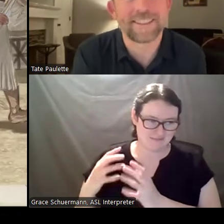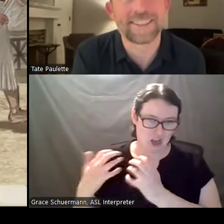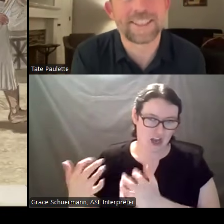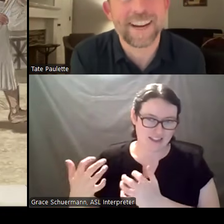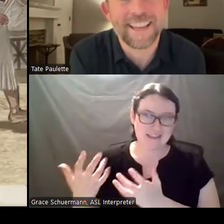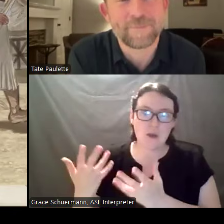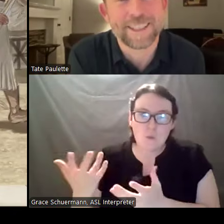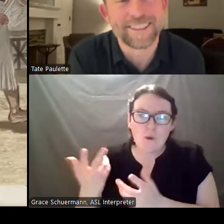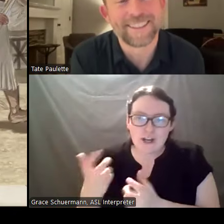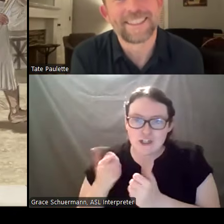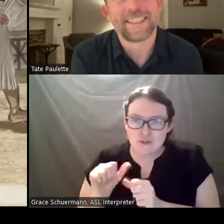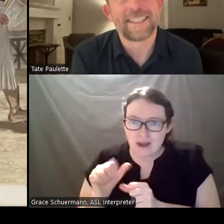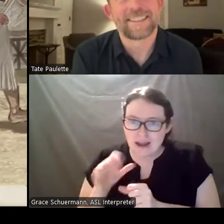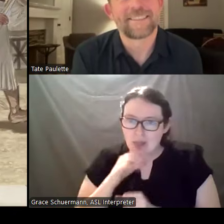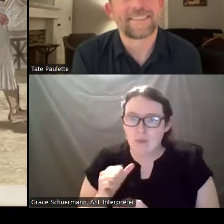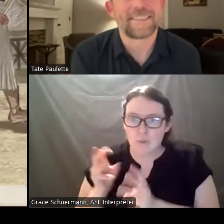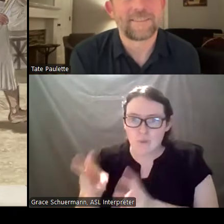coming to try that beer.